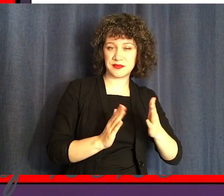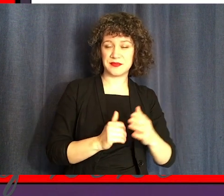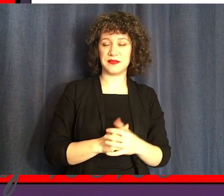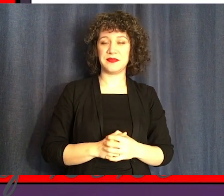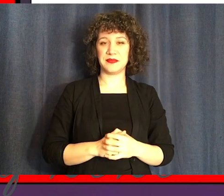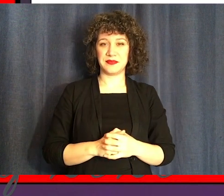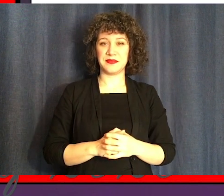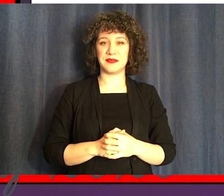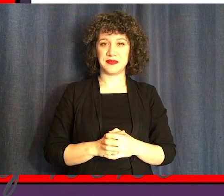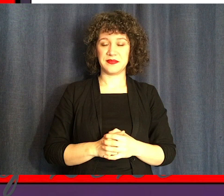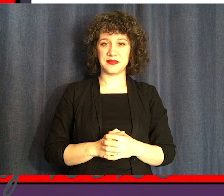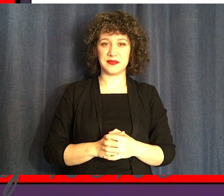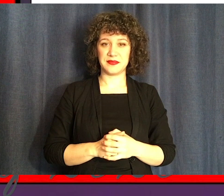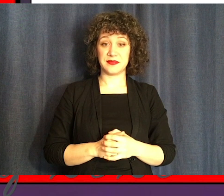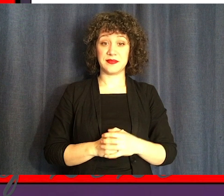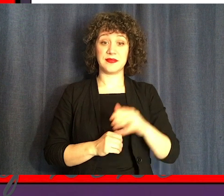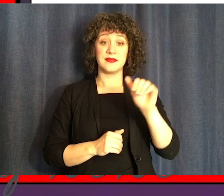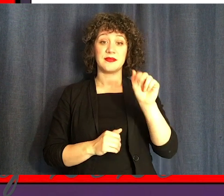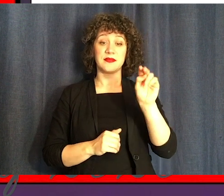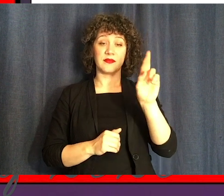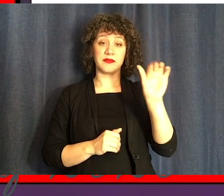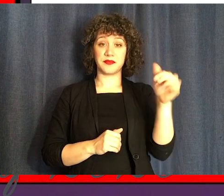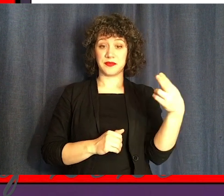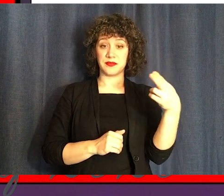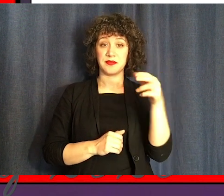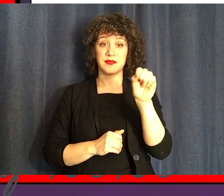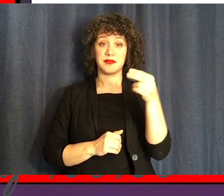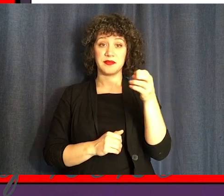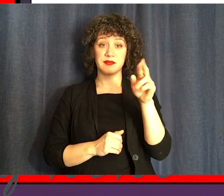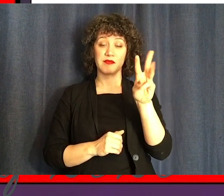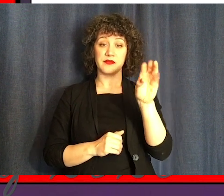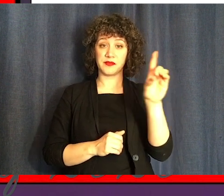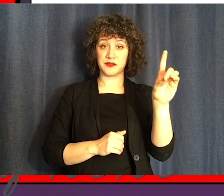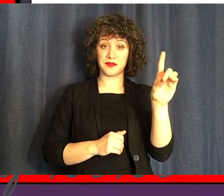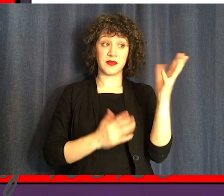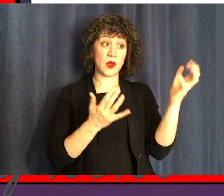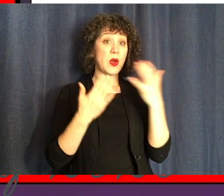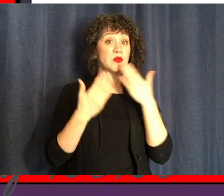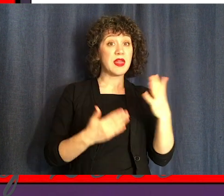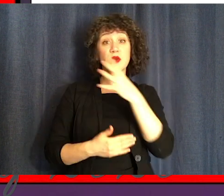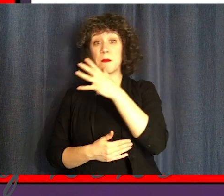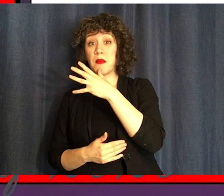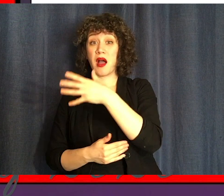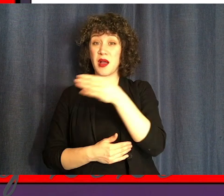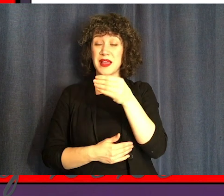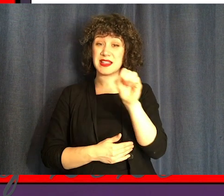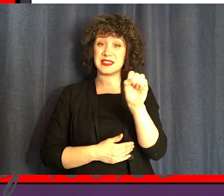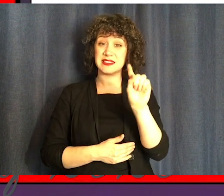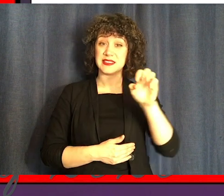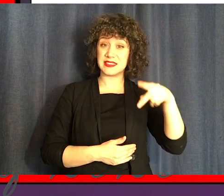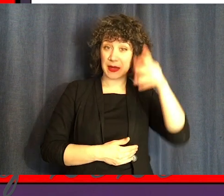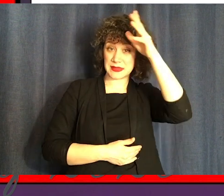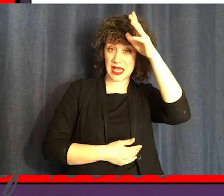Honora Sherwood. Honora would like to thank her mom and stepdad. She would also like to thank all of the staff at